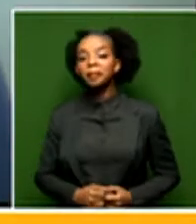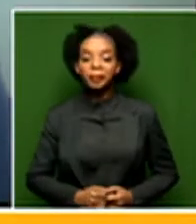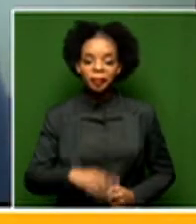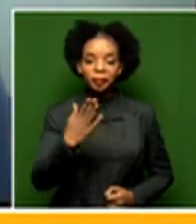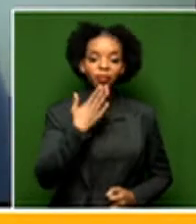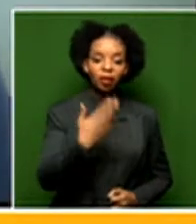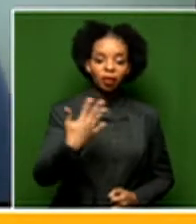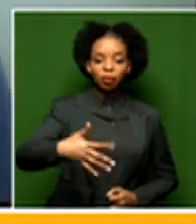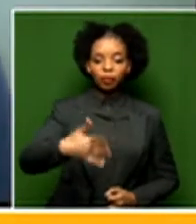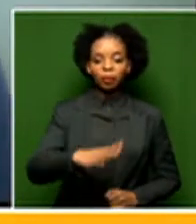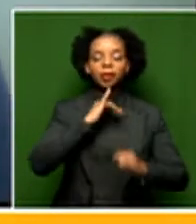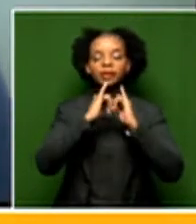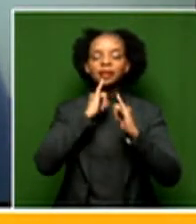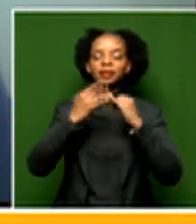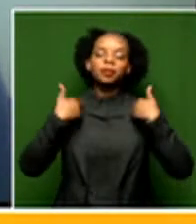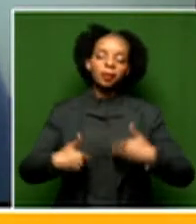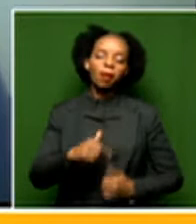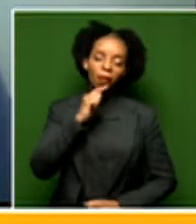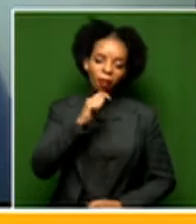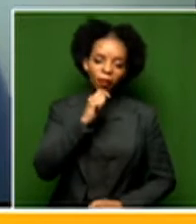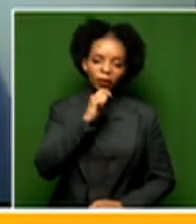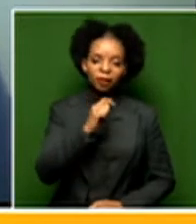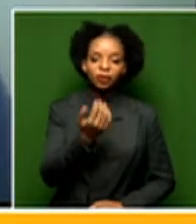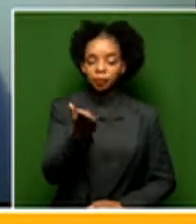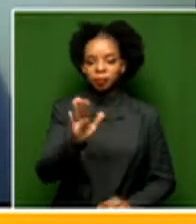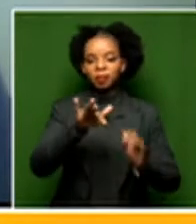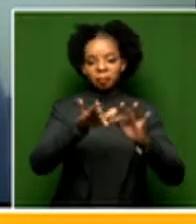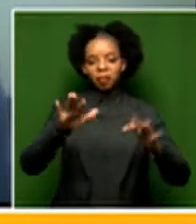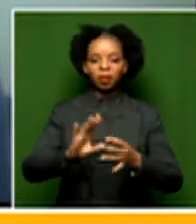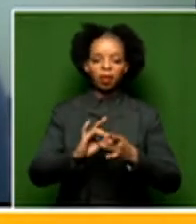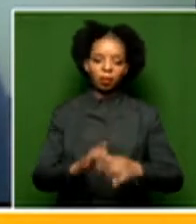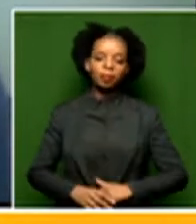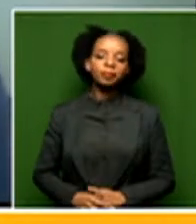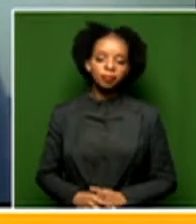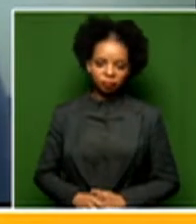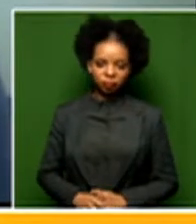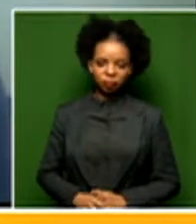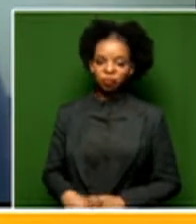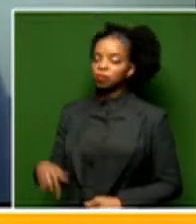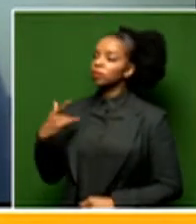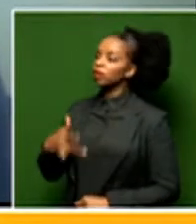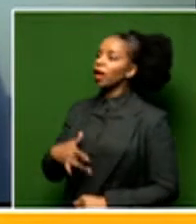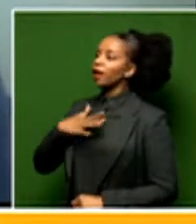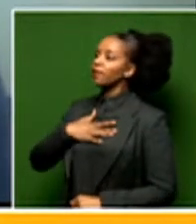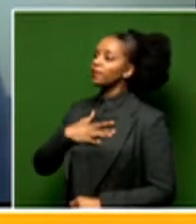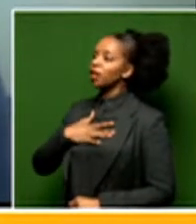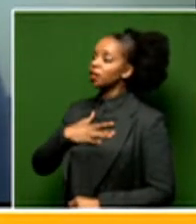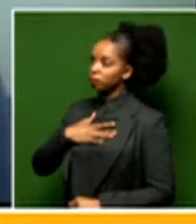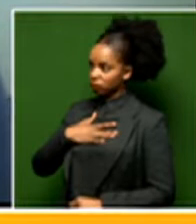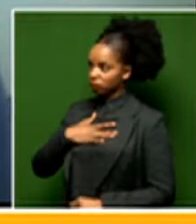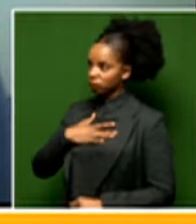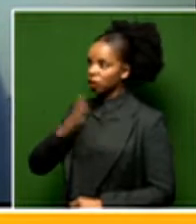Thank you so much for having me, and good morning to the viewers at home. Well, I have a feeling that we're going to have a